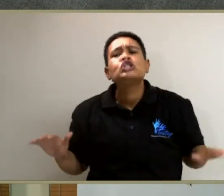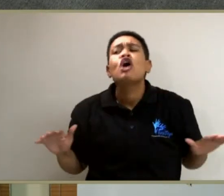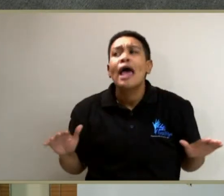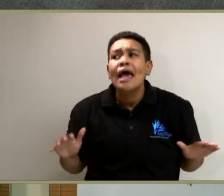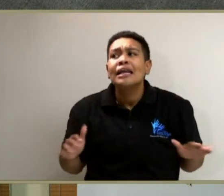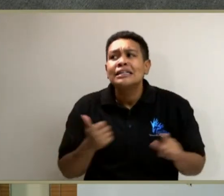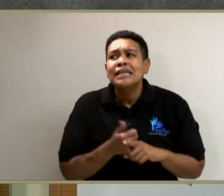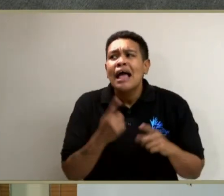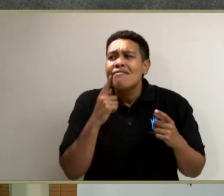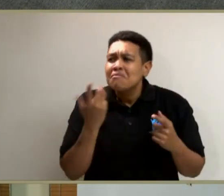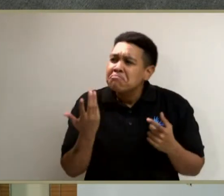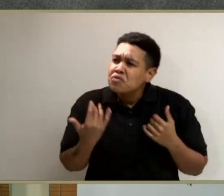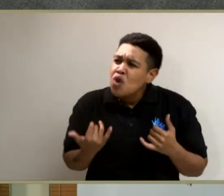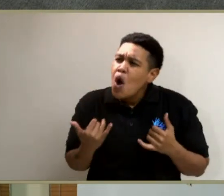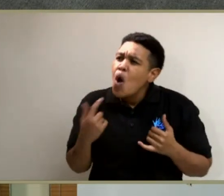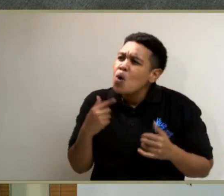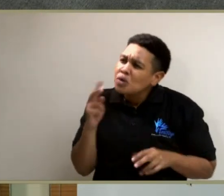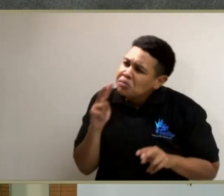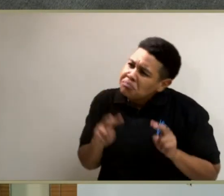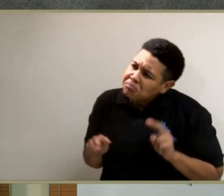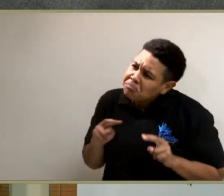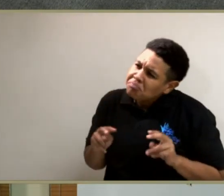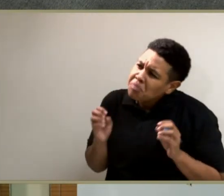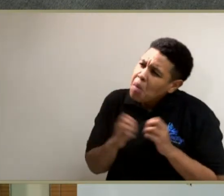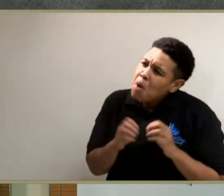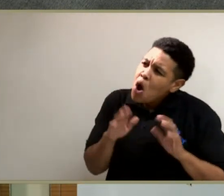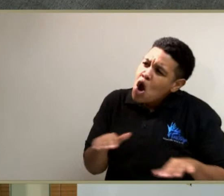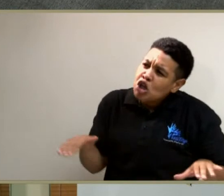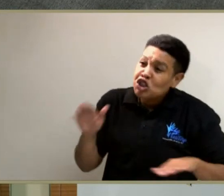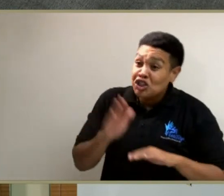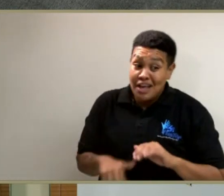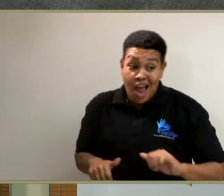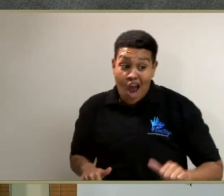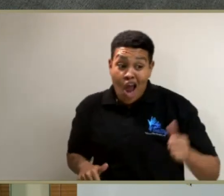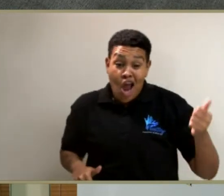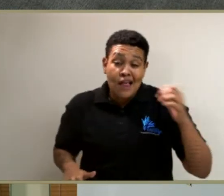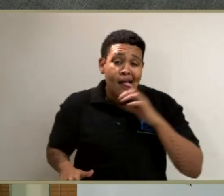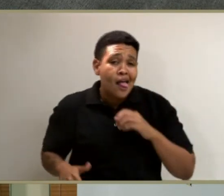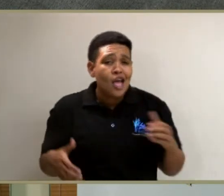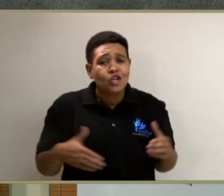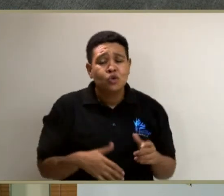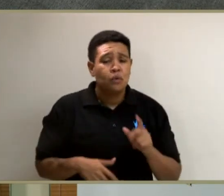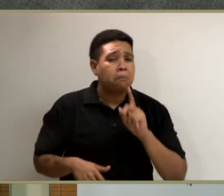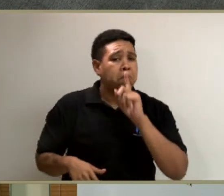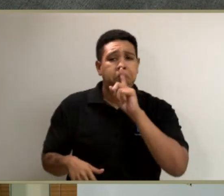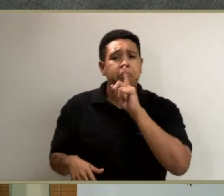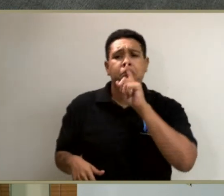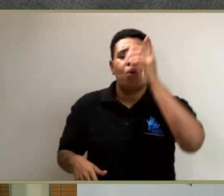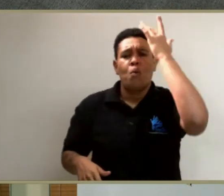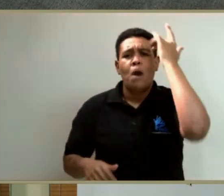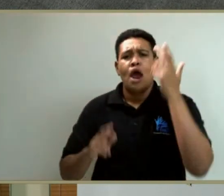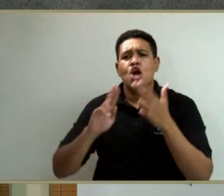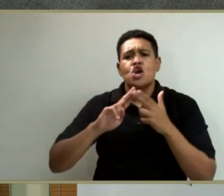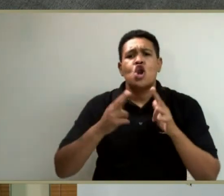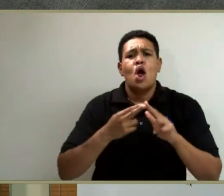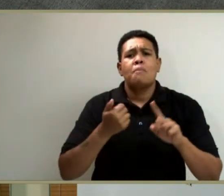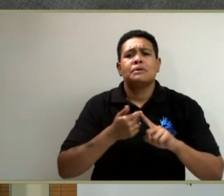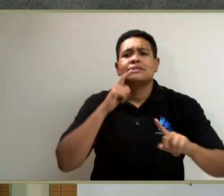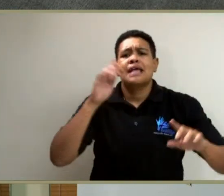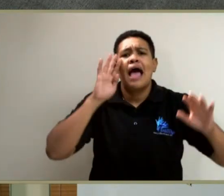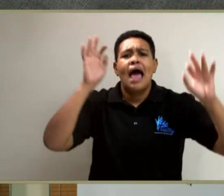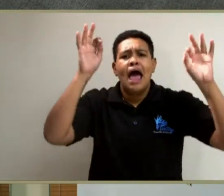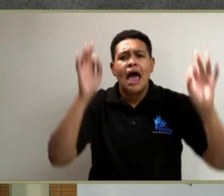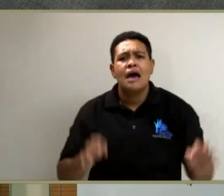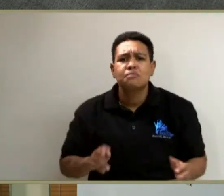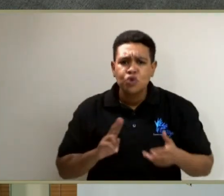Proportionately, we are not seeing more children than the other age groups, but because the numbers, the absolute numbers